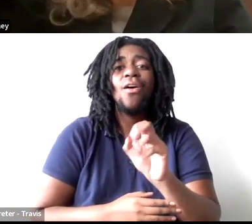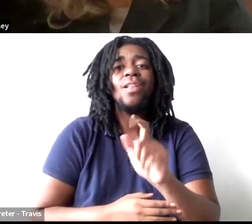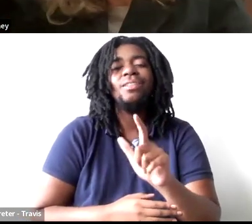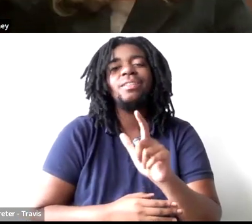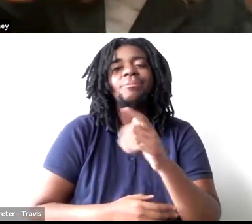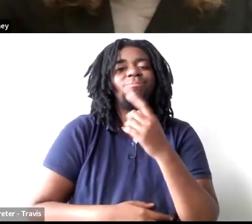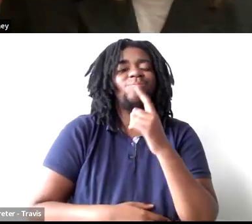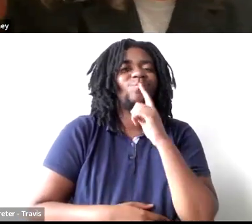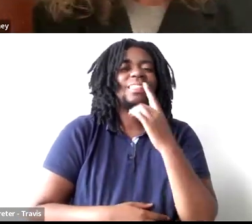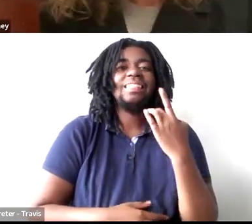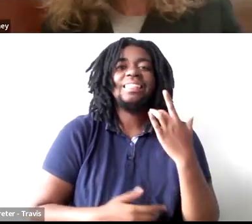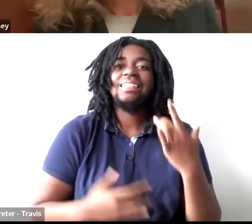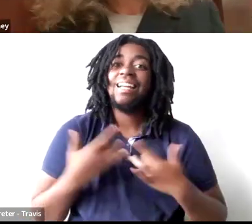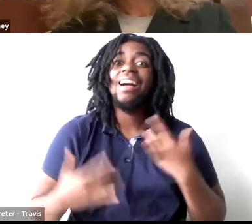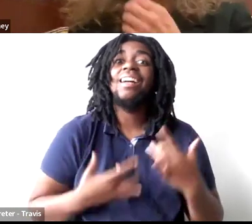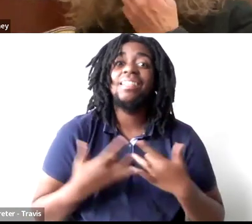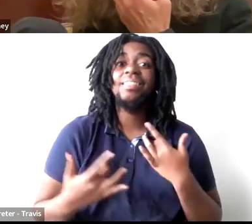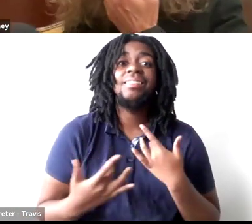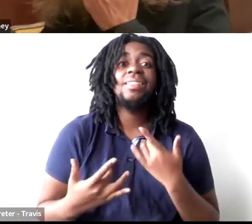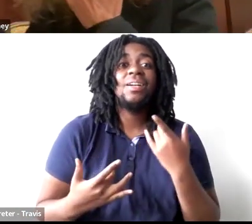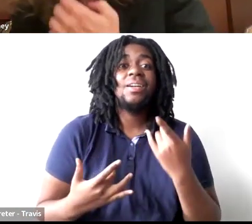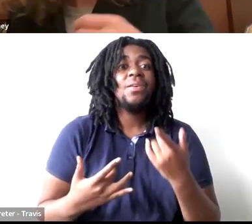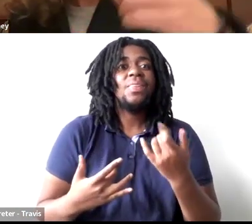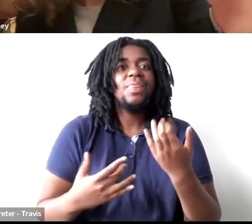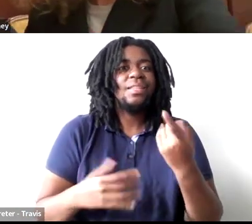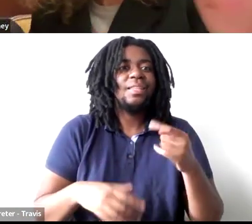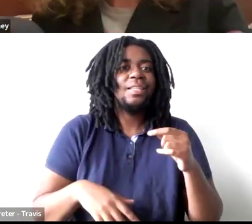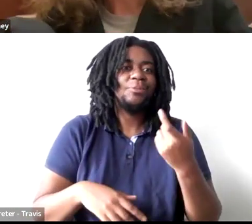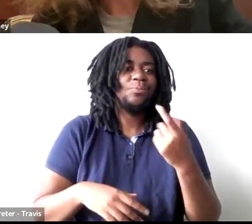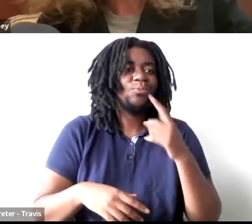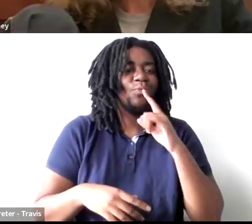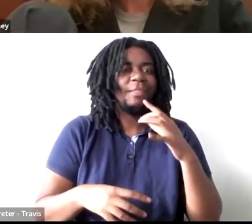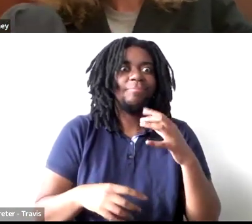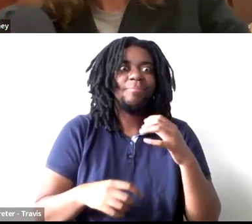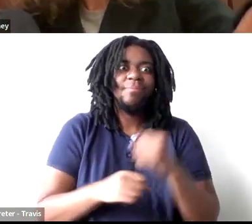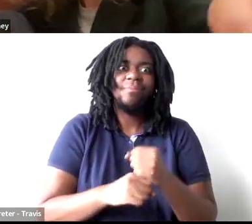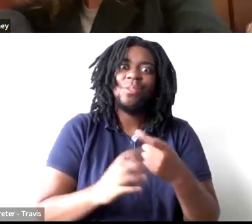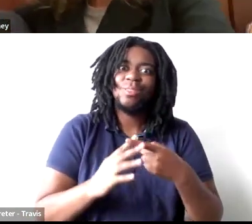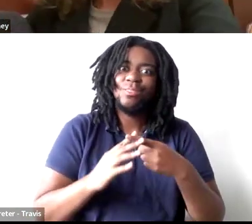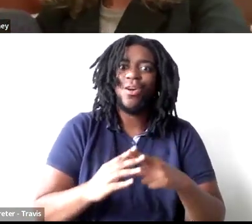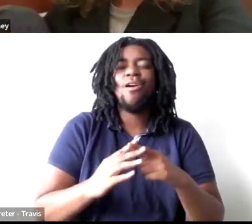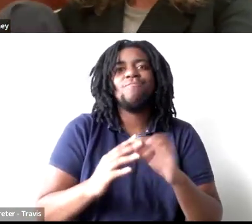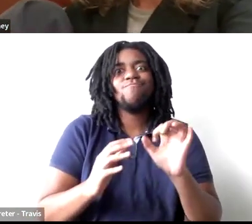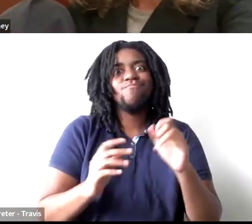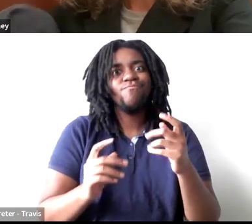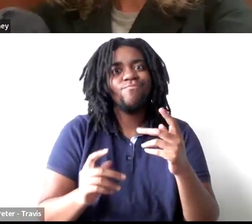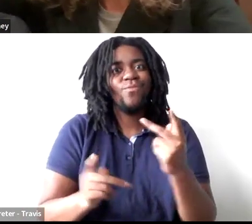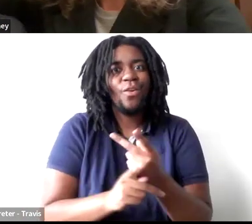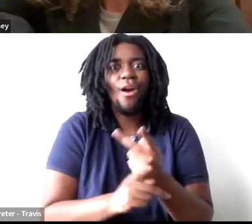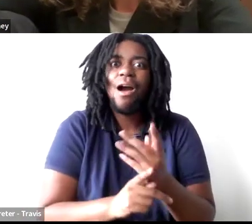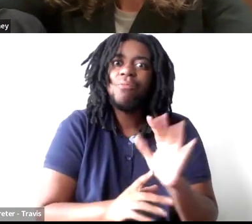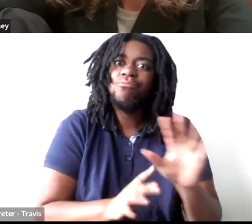it is to feel like we have this baseline, as you called it, Carol. We can start to really figure out